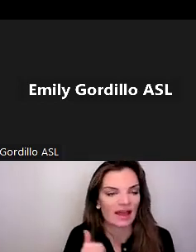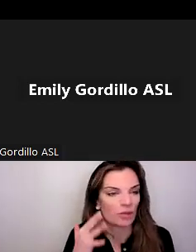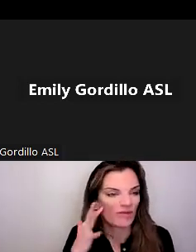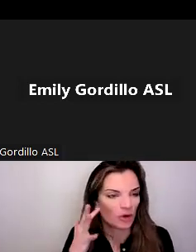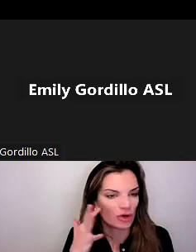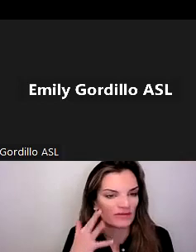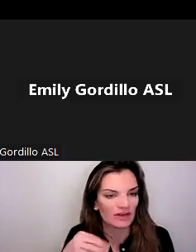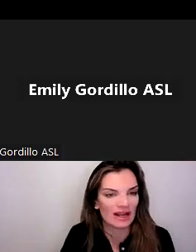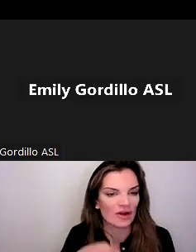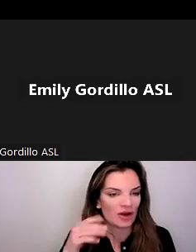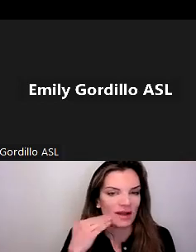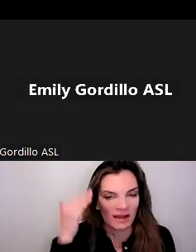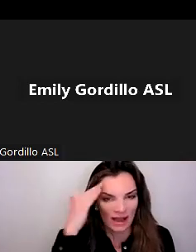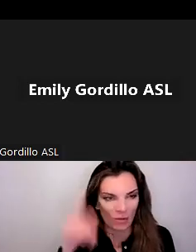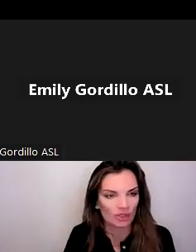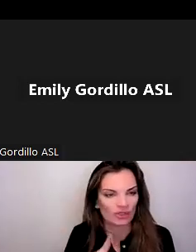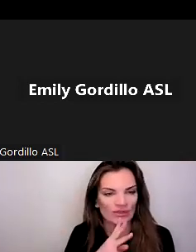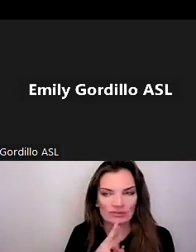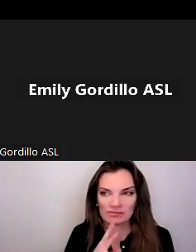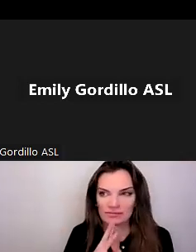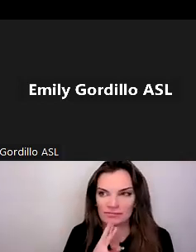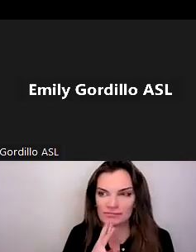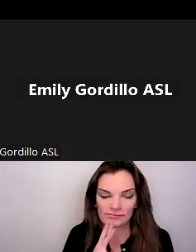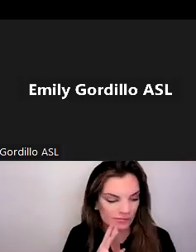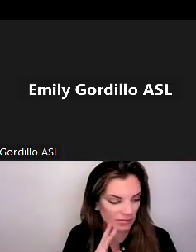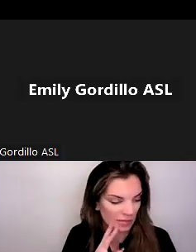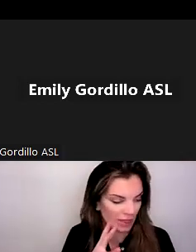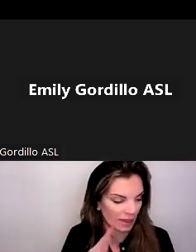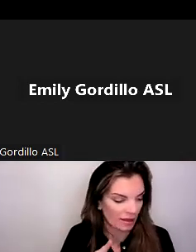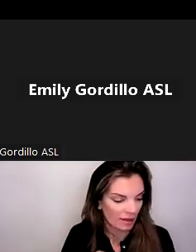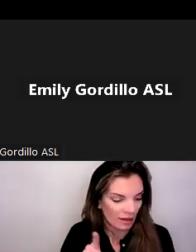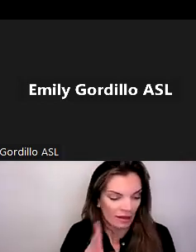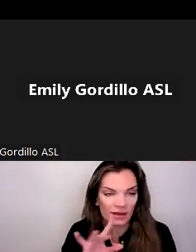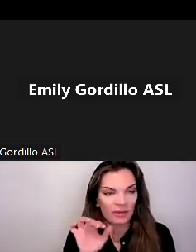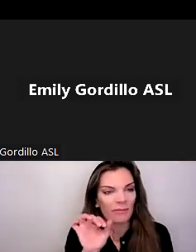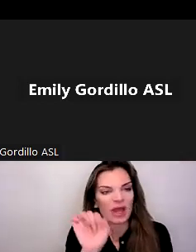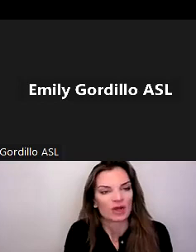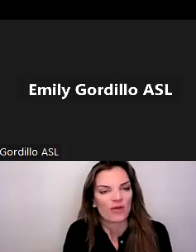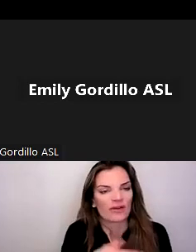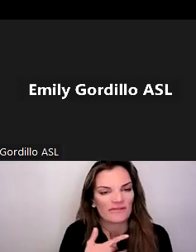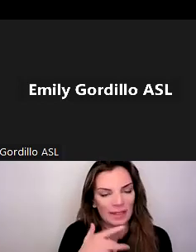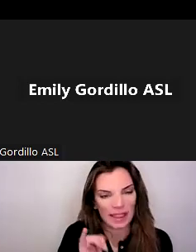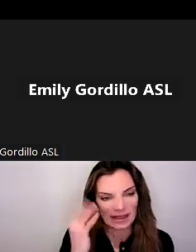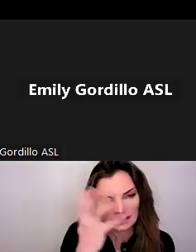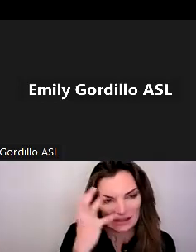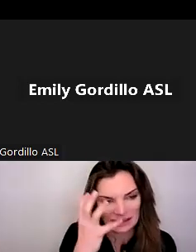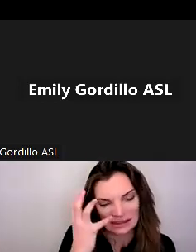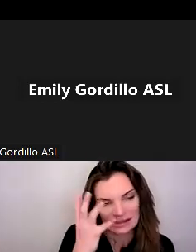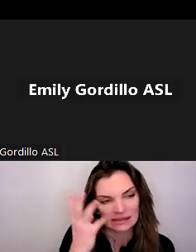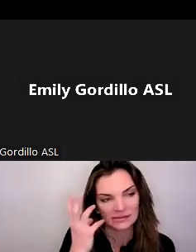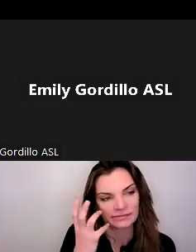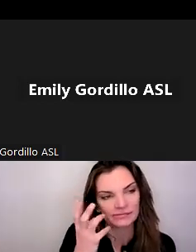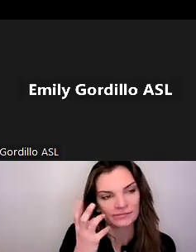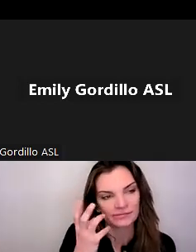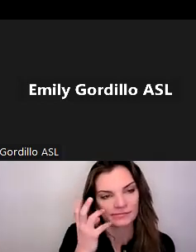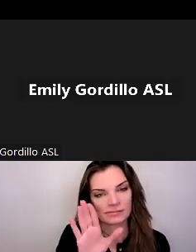inside of her head when she was talking. She would bend over and she would feel kind of like dizzy, and there would be kind of a shift in her